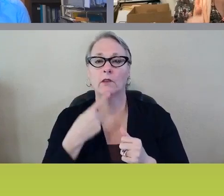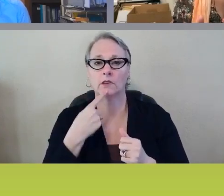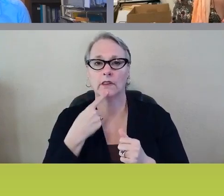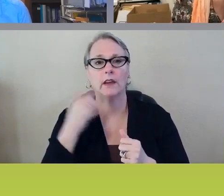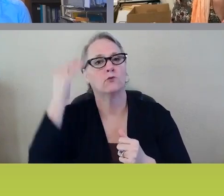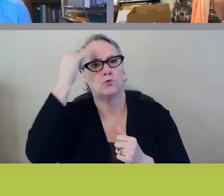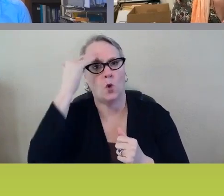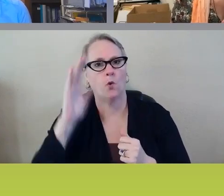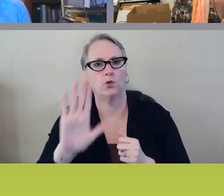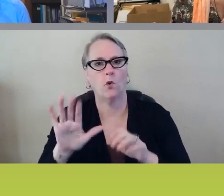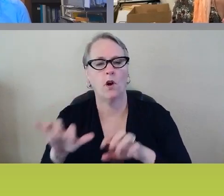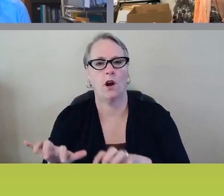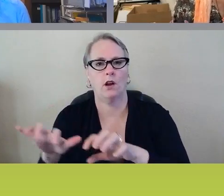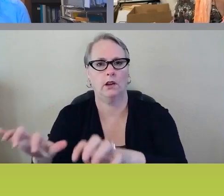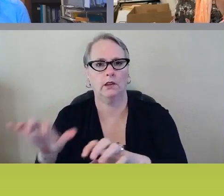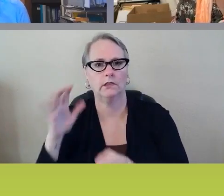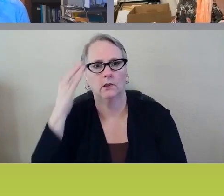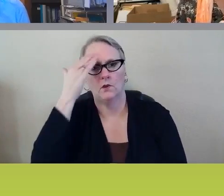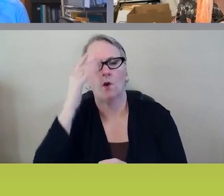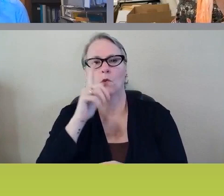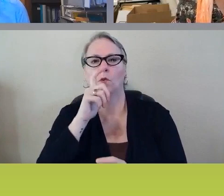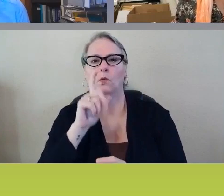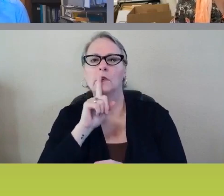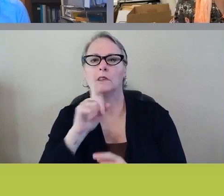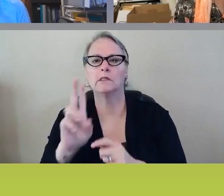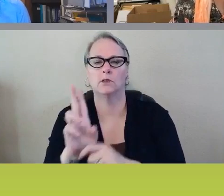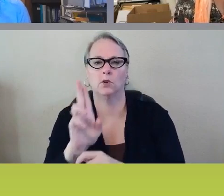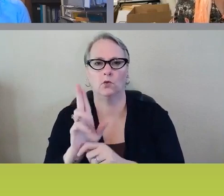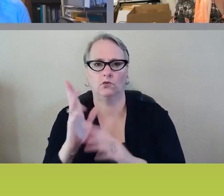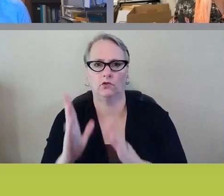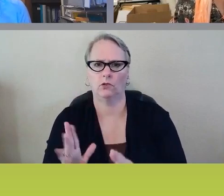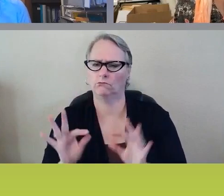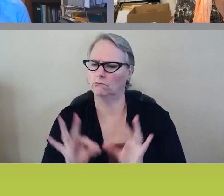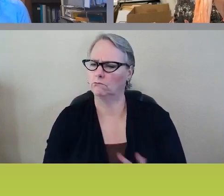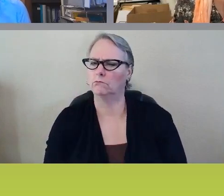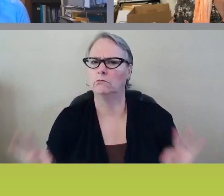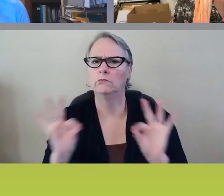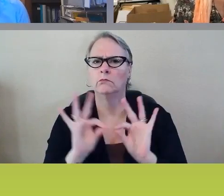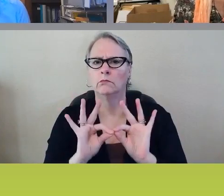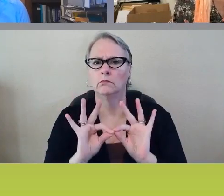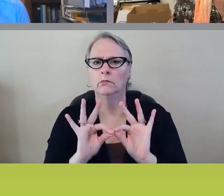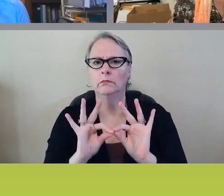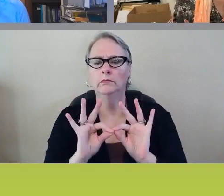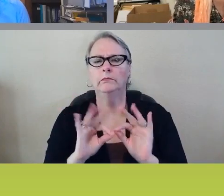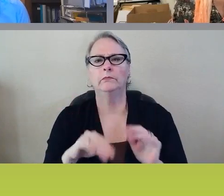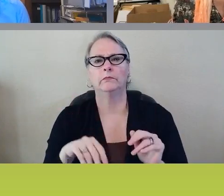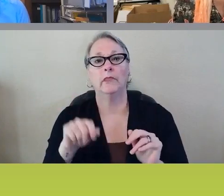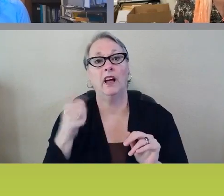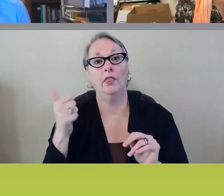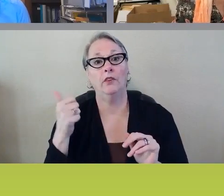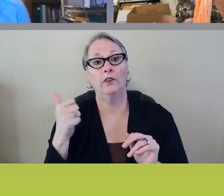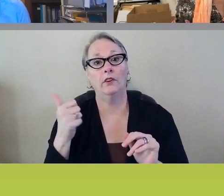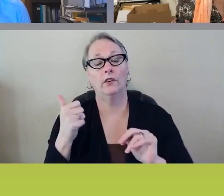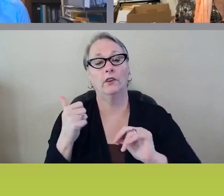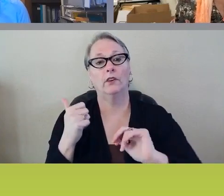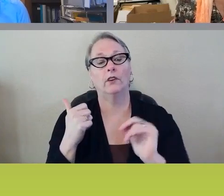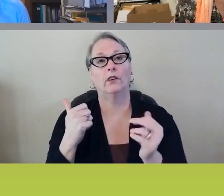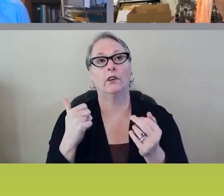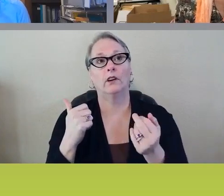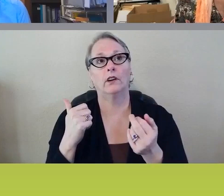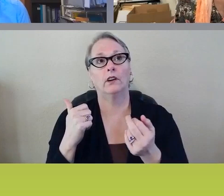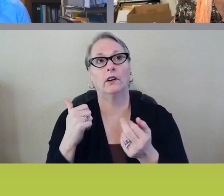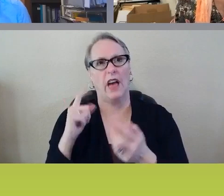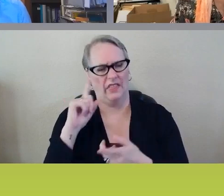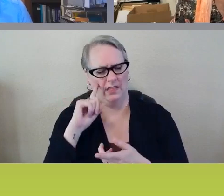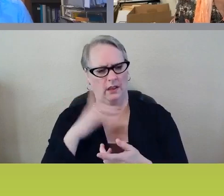audience, know the user. That is fundamental. Another thing we do is I think in the